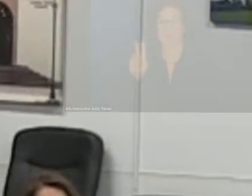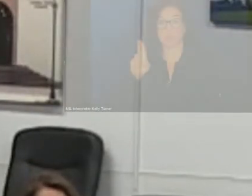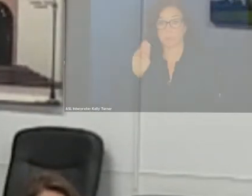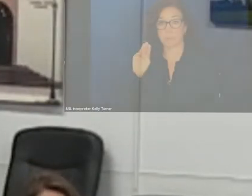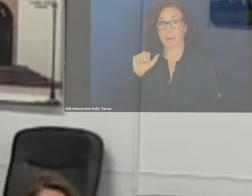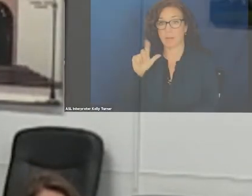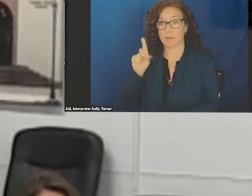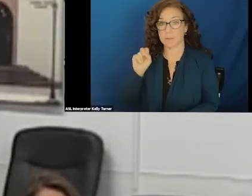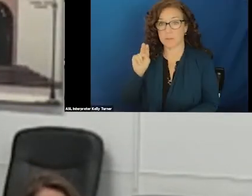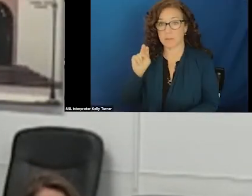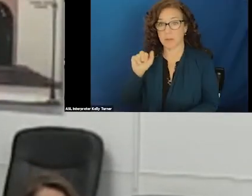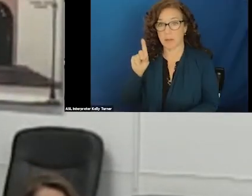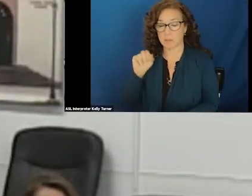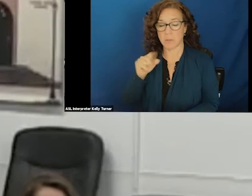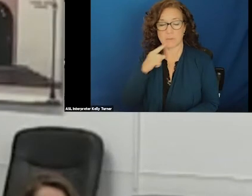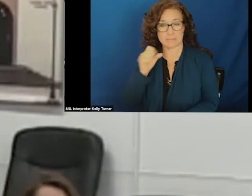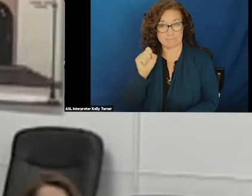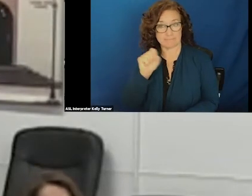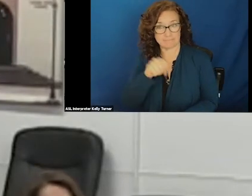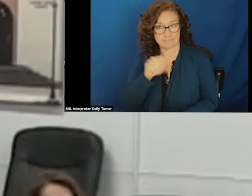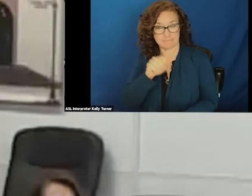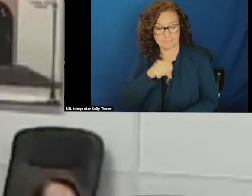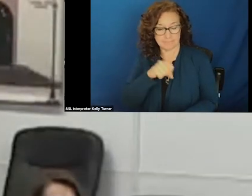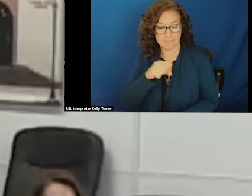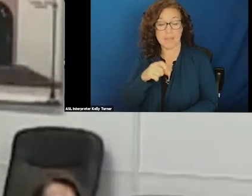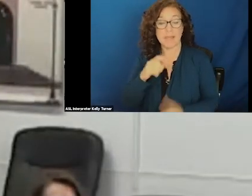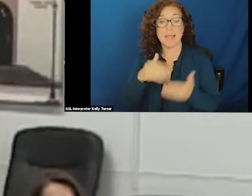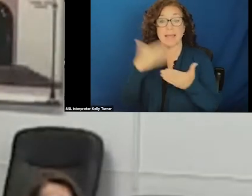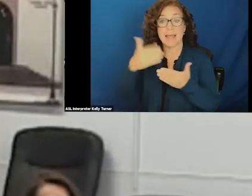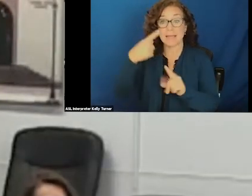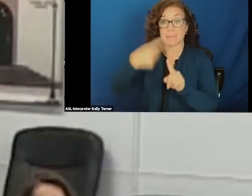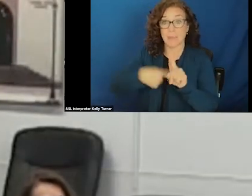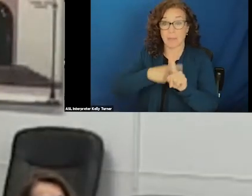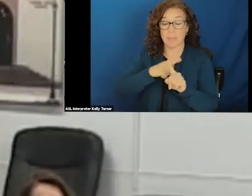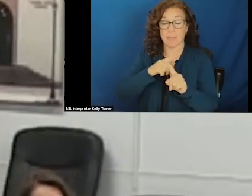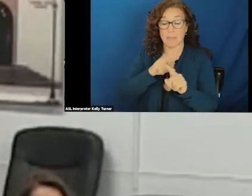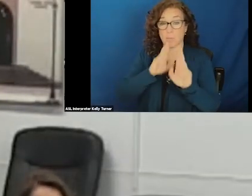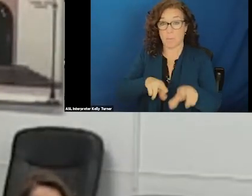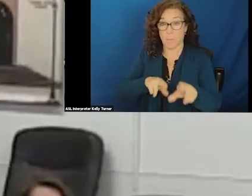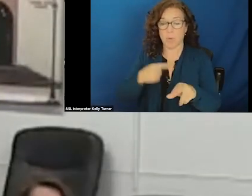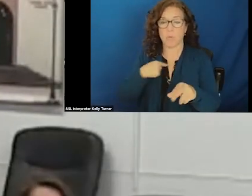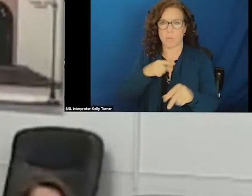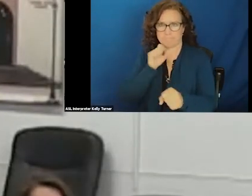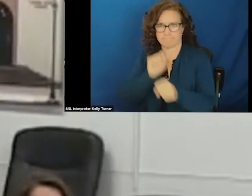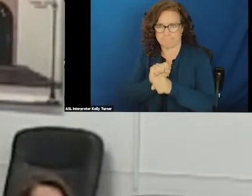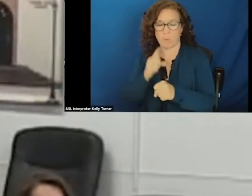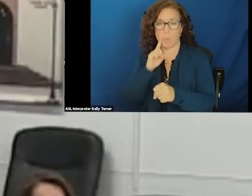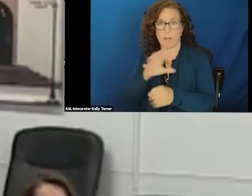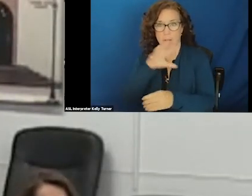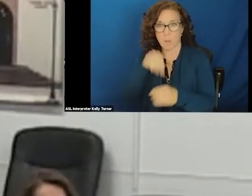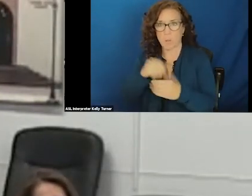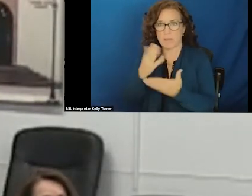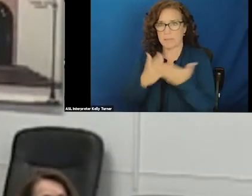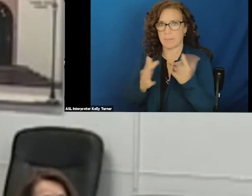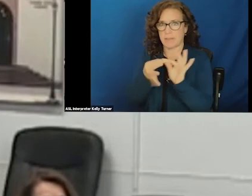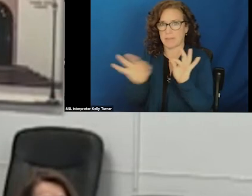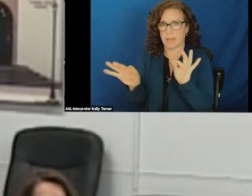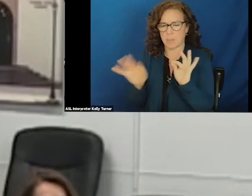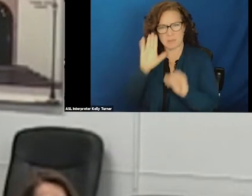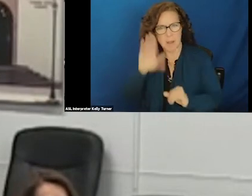to include some of that language. I know that you've asked before for measurement around student outcomes for this and